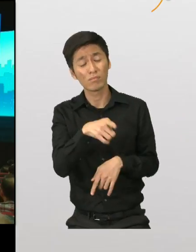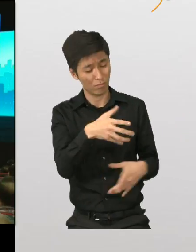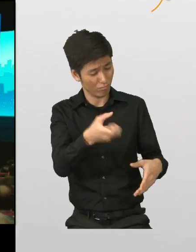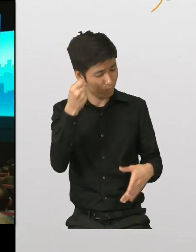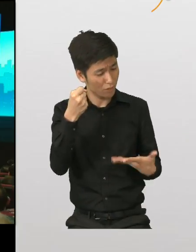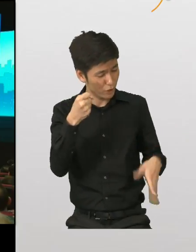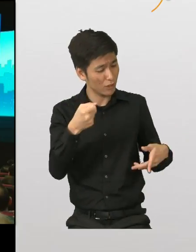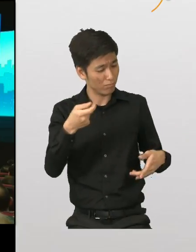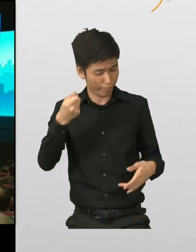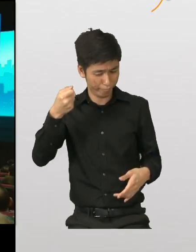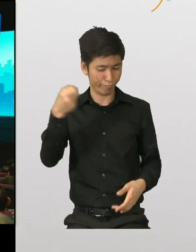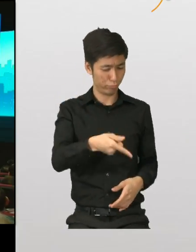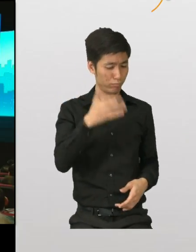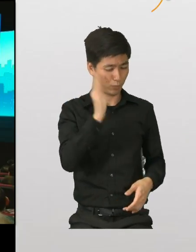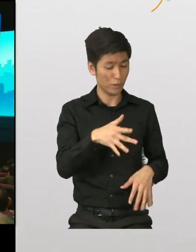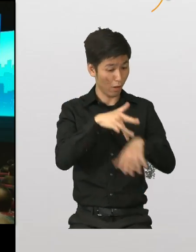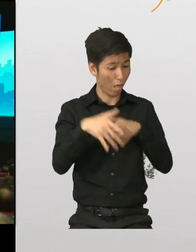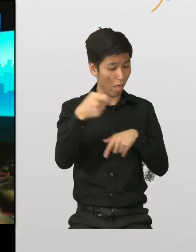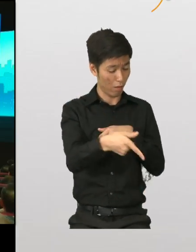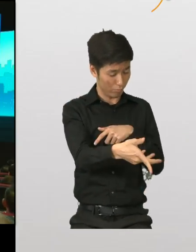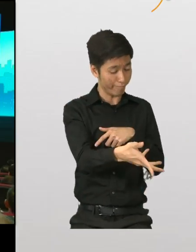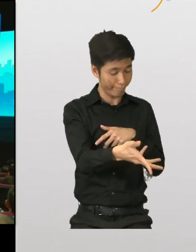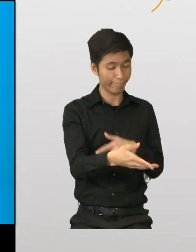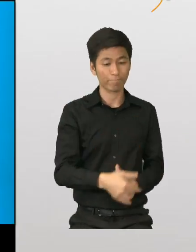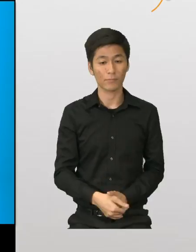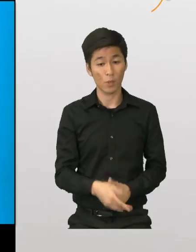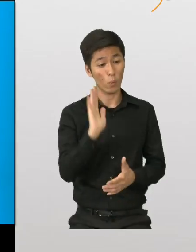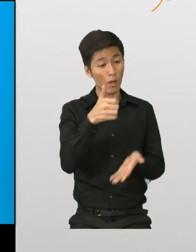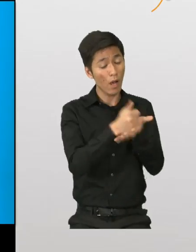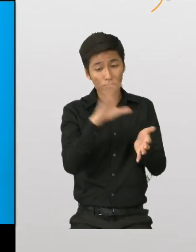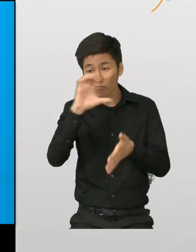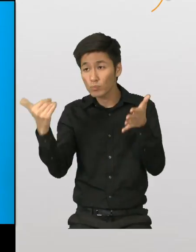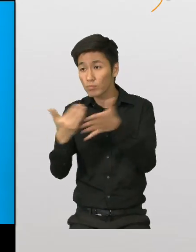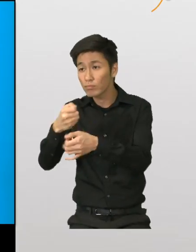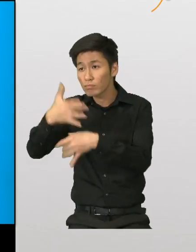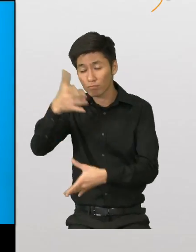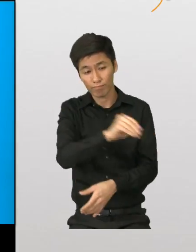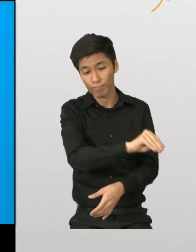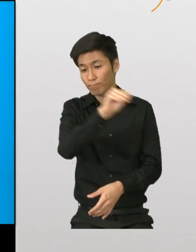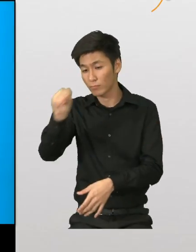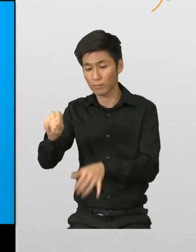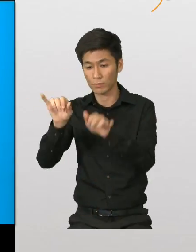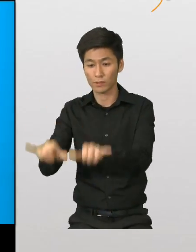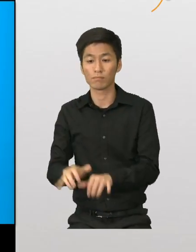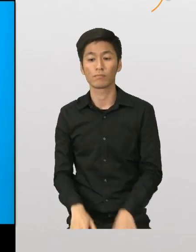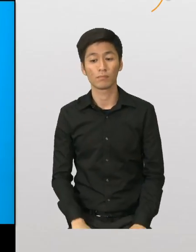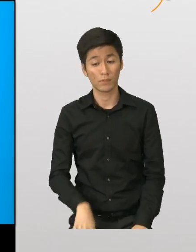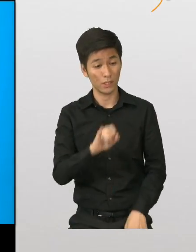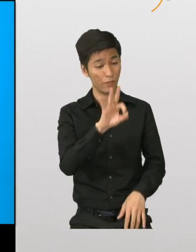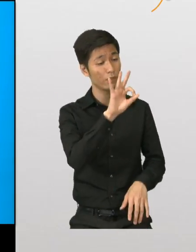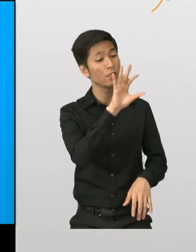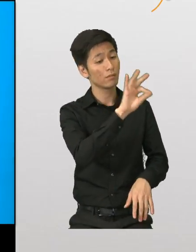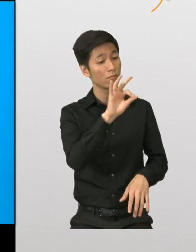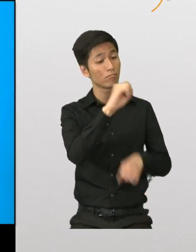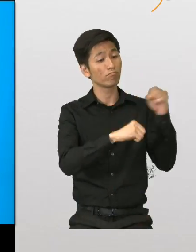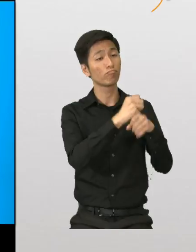are taken back early, and we also help them to get another flat to live in just like we would if their leases had run out.